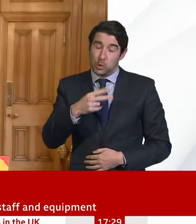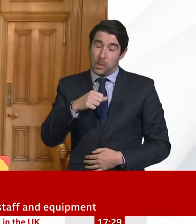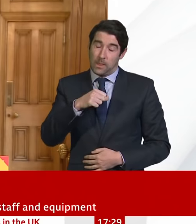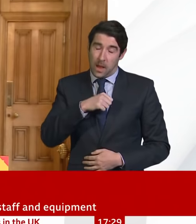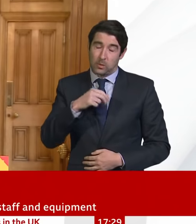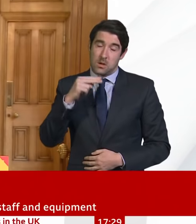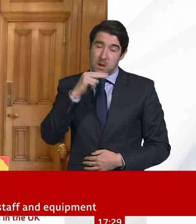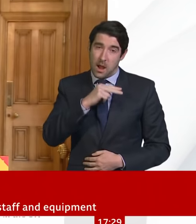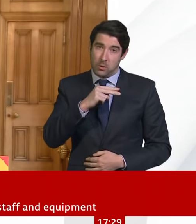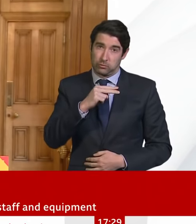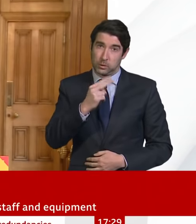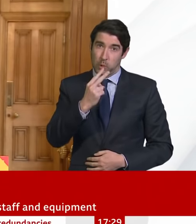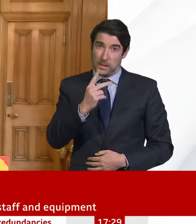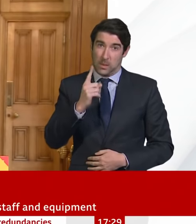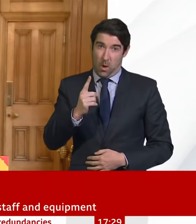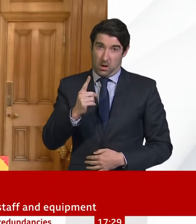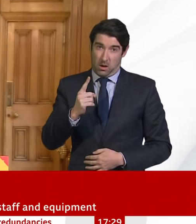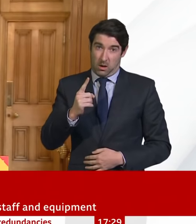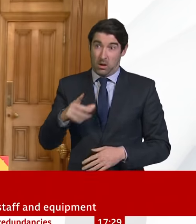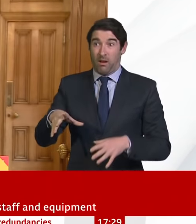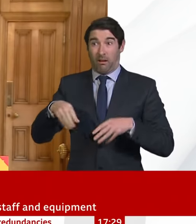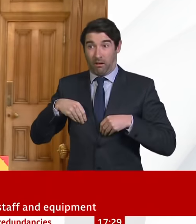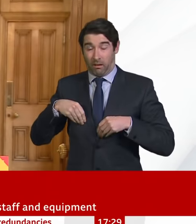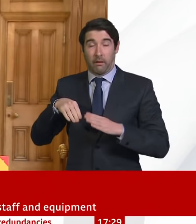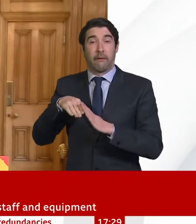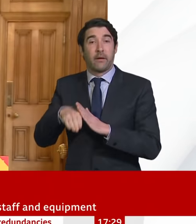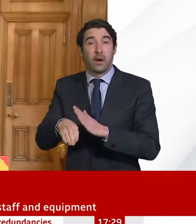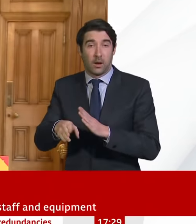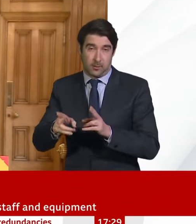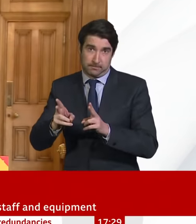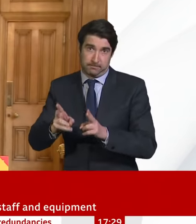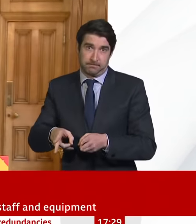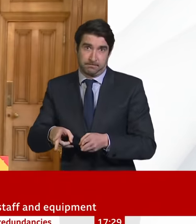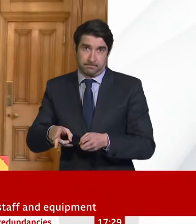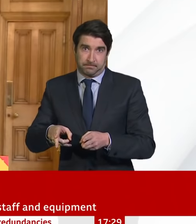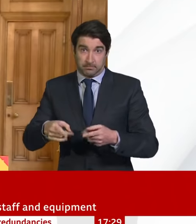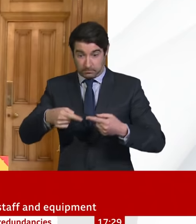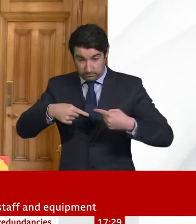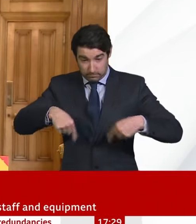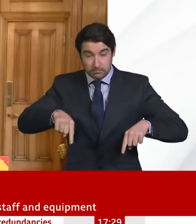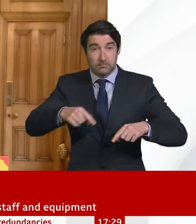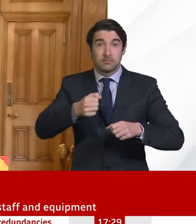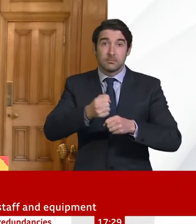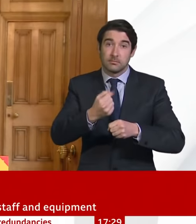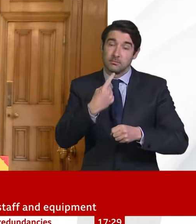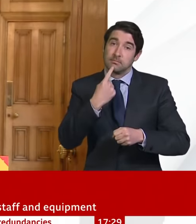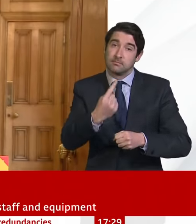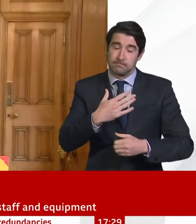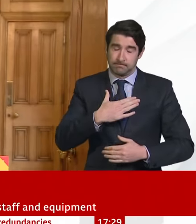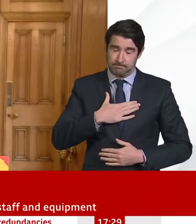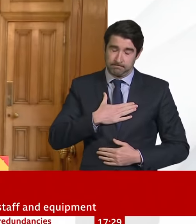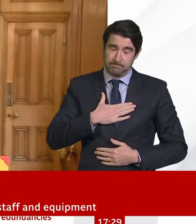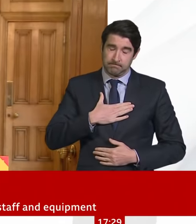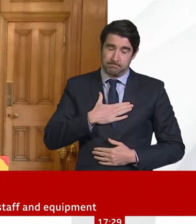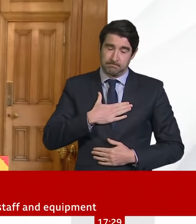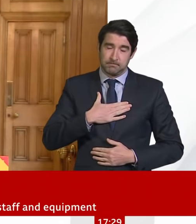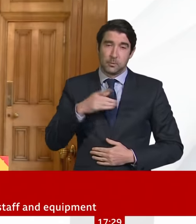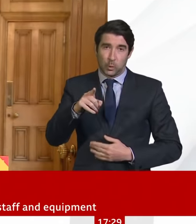2,921 have sadly died. We express our deepest condolences to the families and to the friends of the